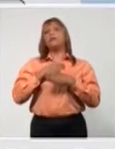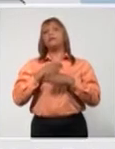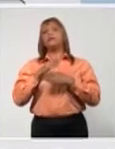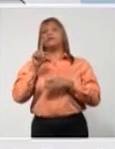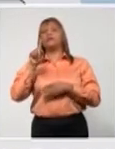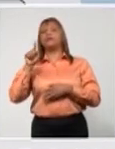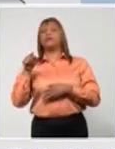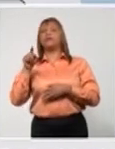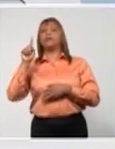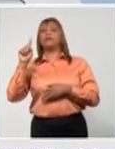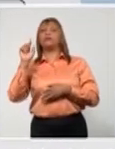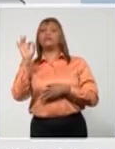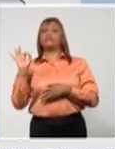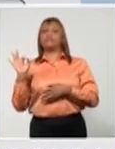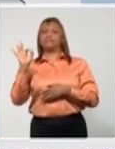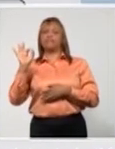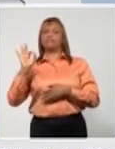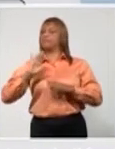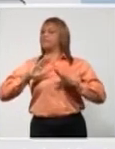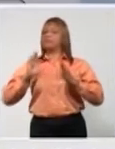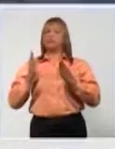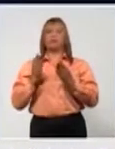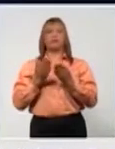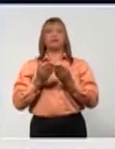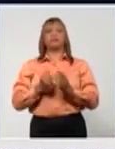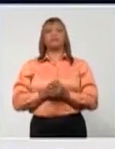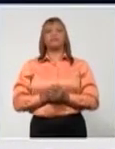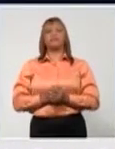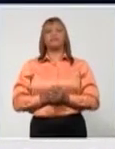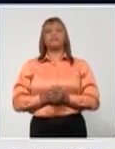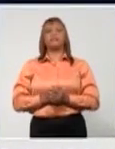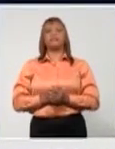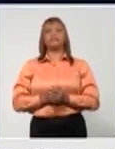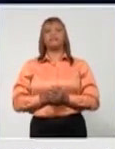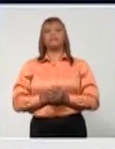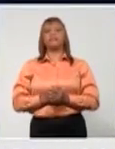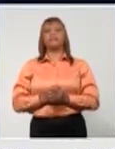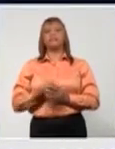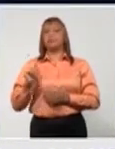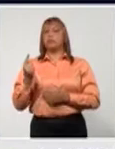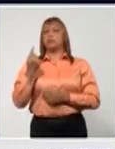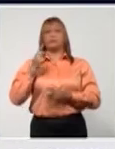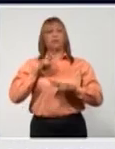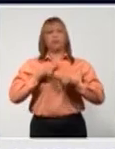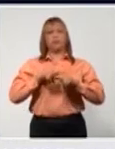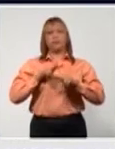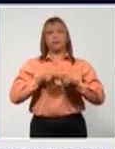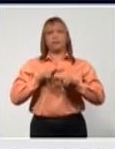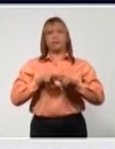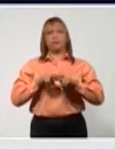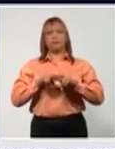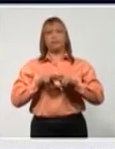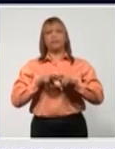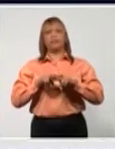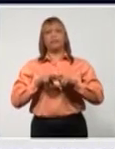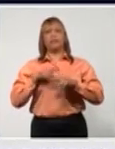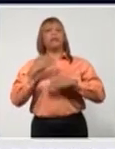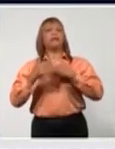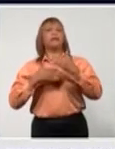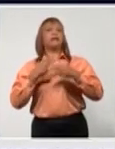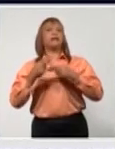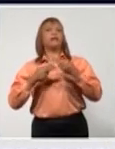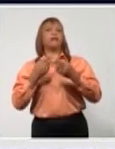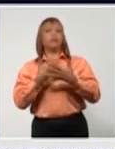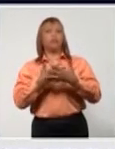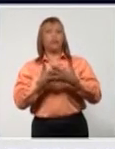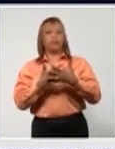2,446 have tested positive for the virus, representing 1.1% of all samples. Samples were not